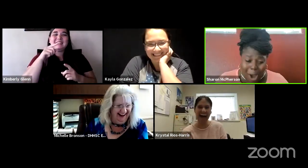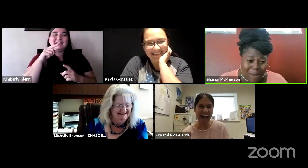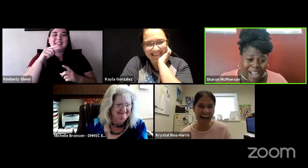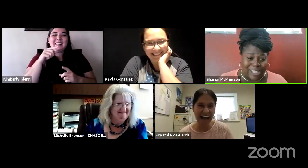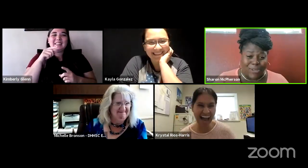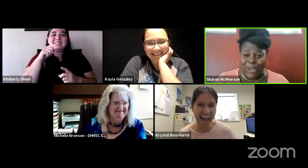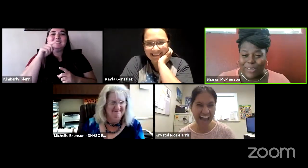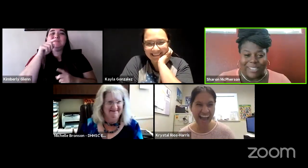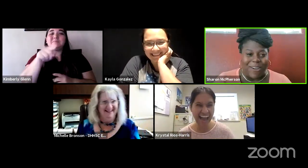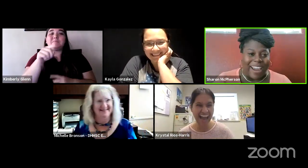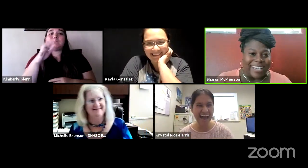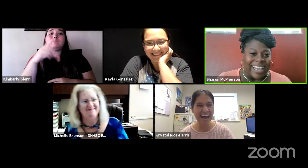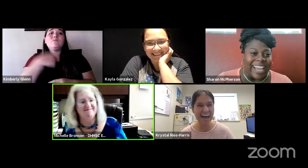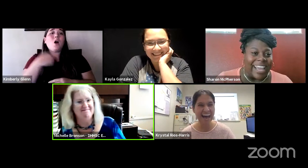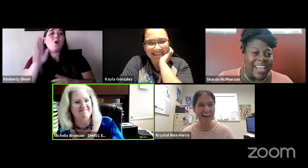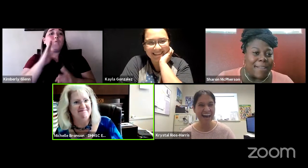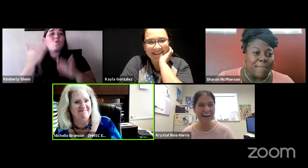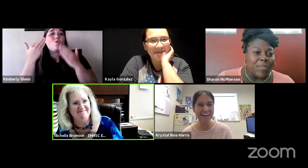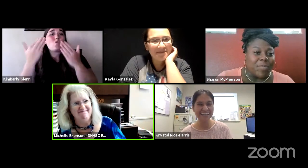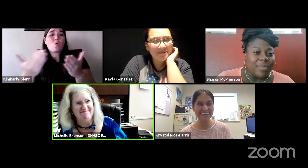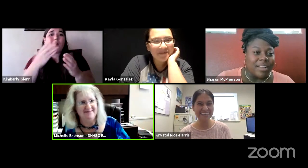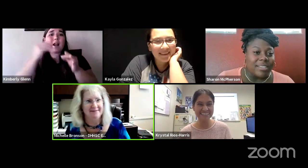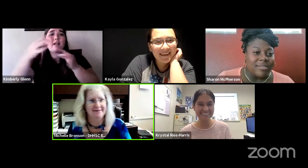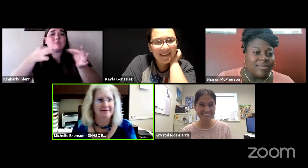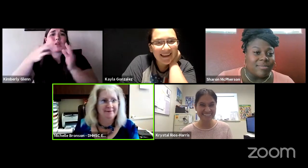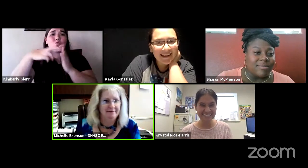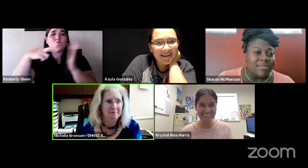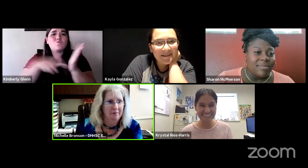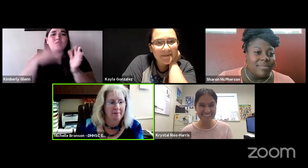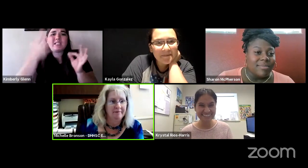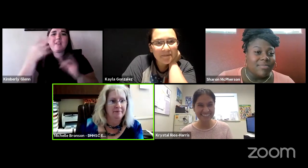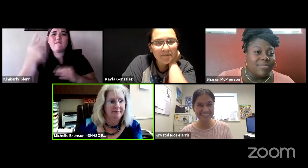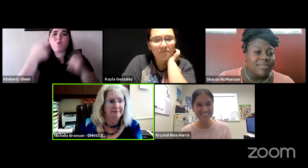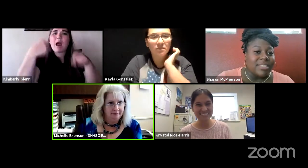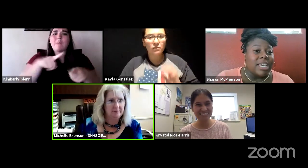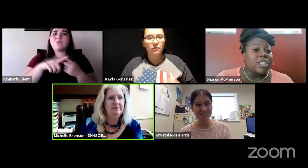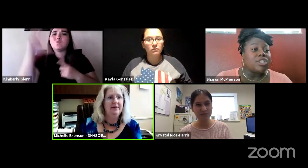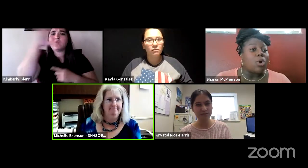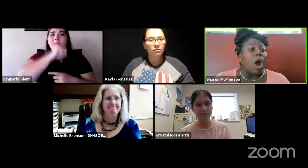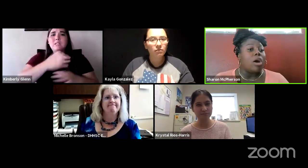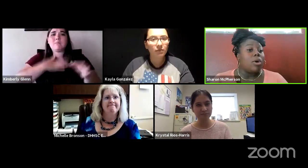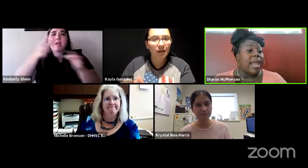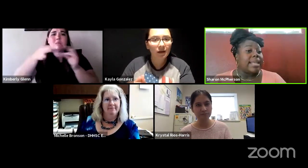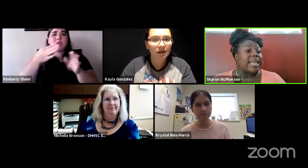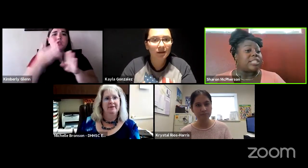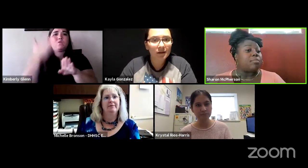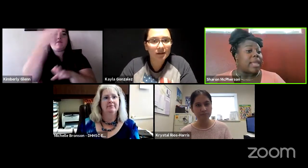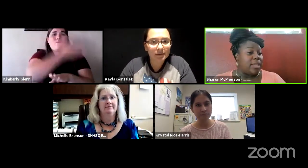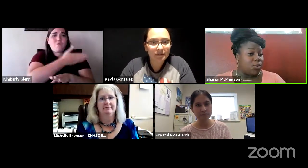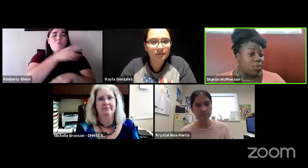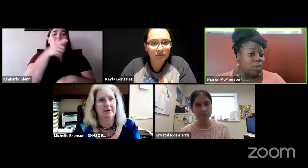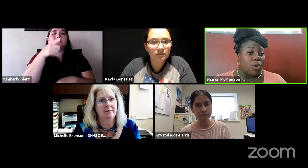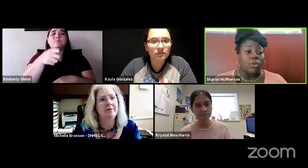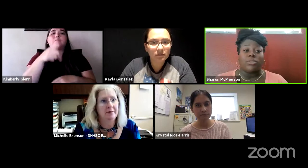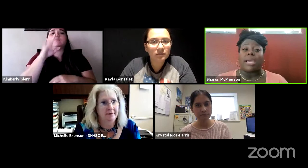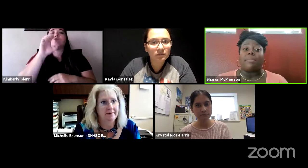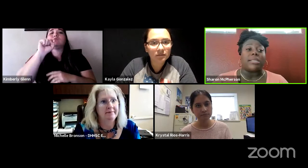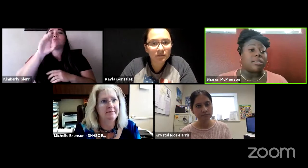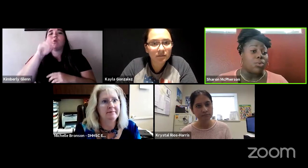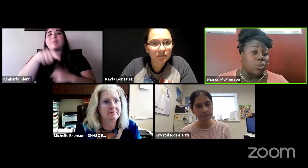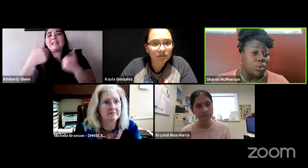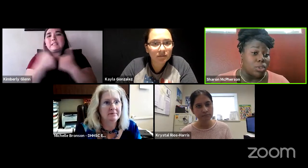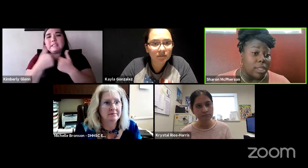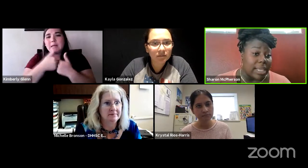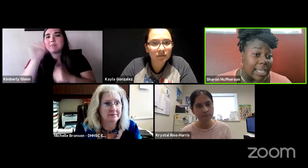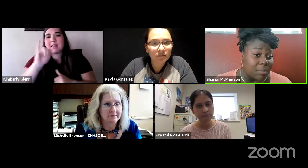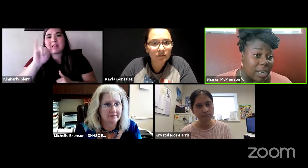oh my God, so nervous. All right. So I'll go ahead and explain the rules for those that